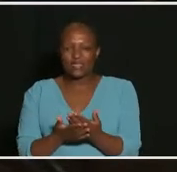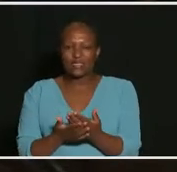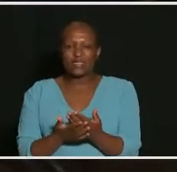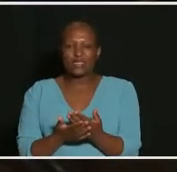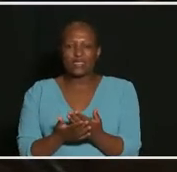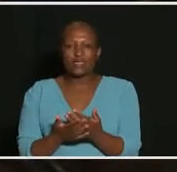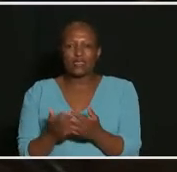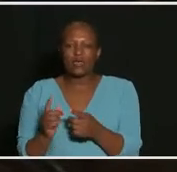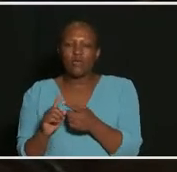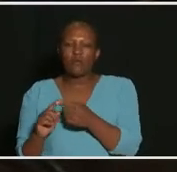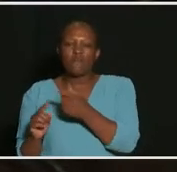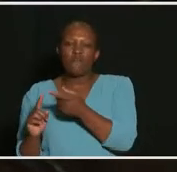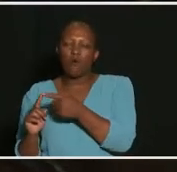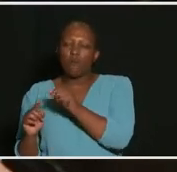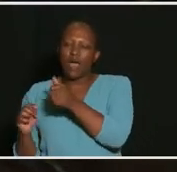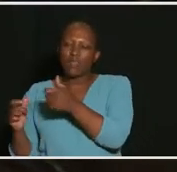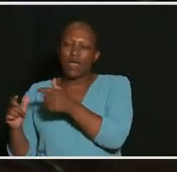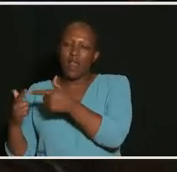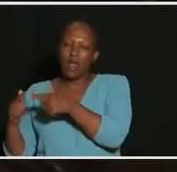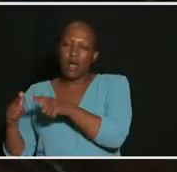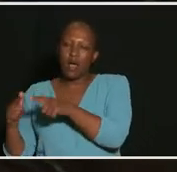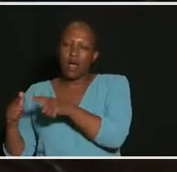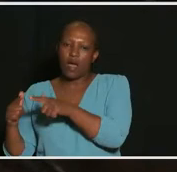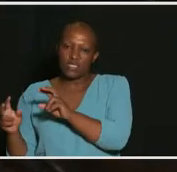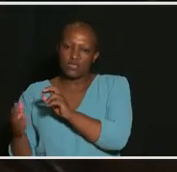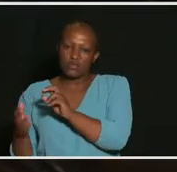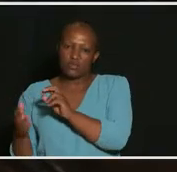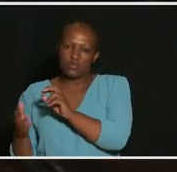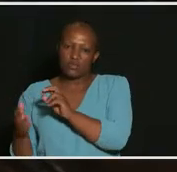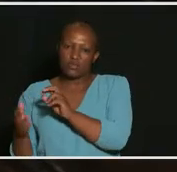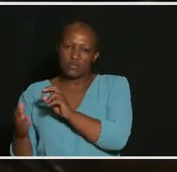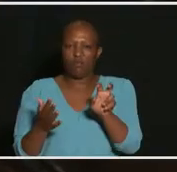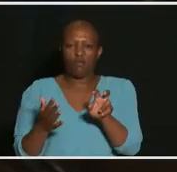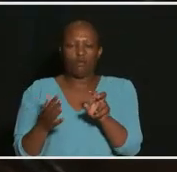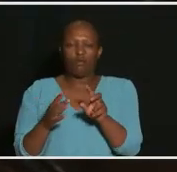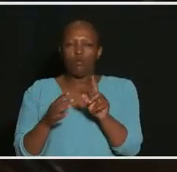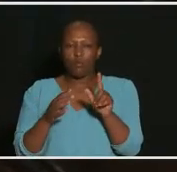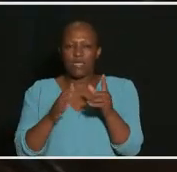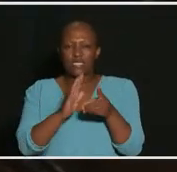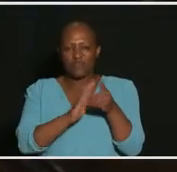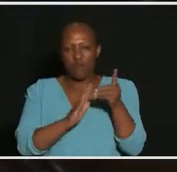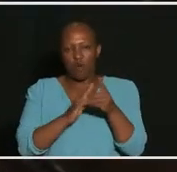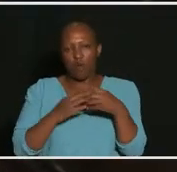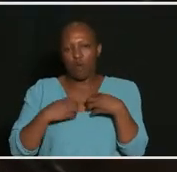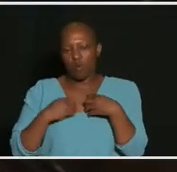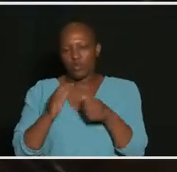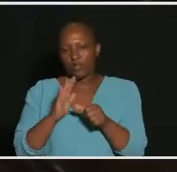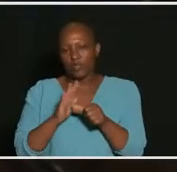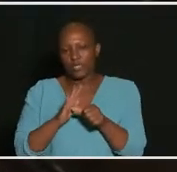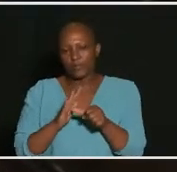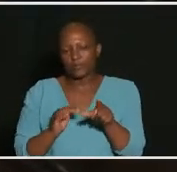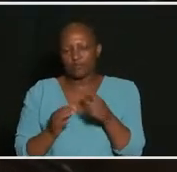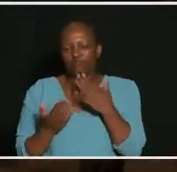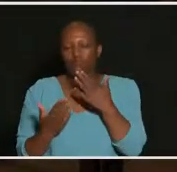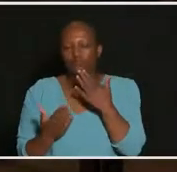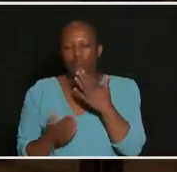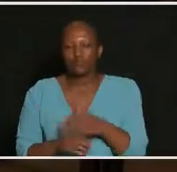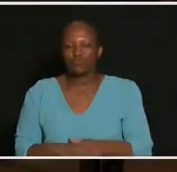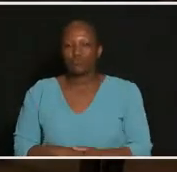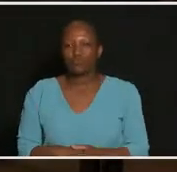reversioning from other languages but development is very important thank you very much